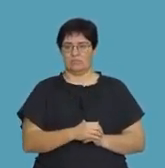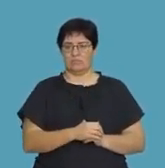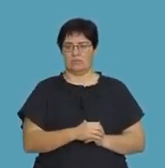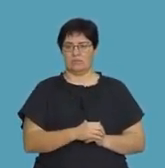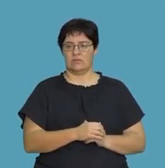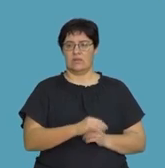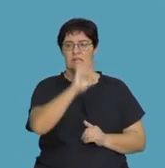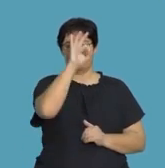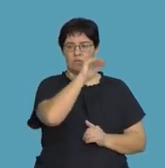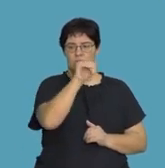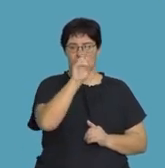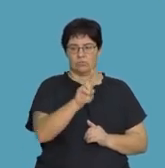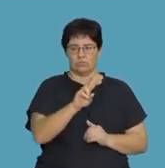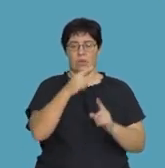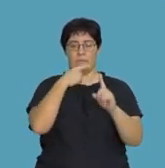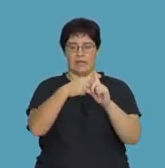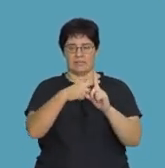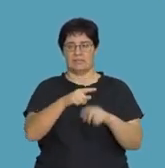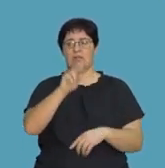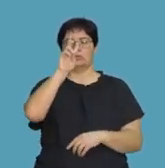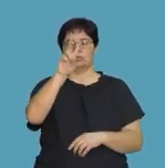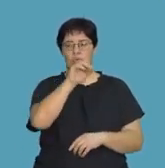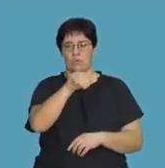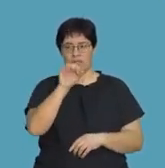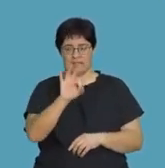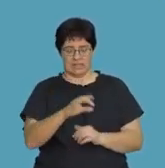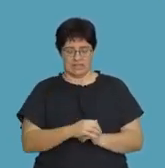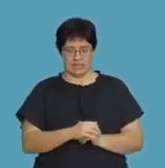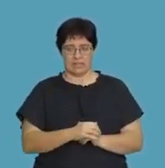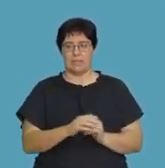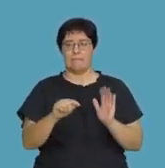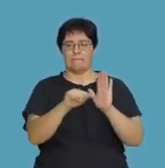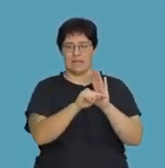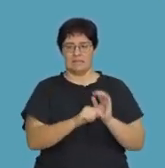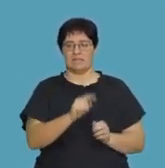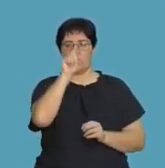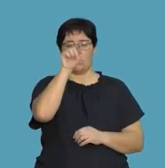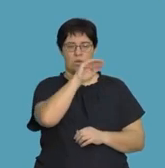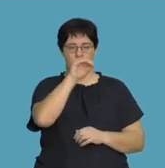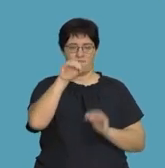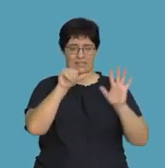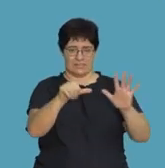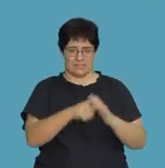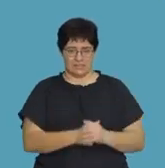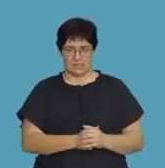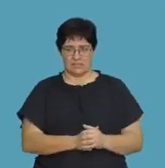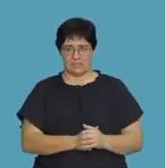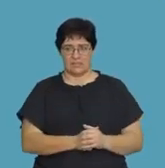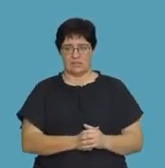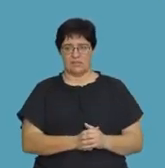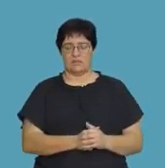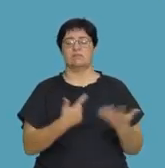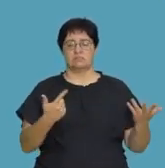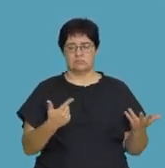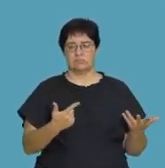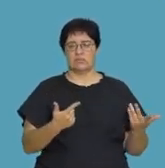3 over 2 plus 2 over 3 minus 1 over 6. And then you